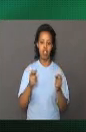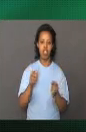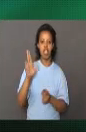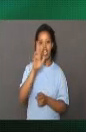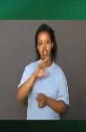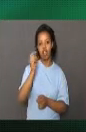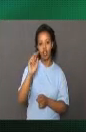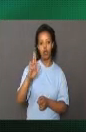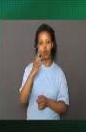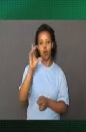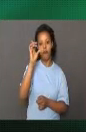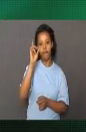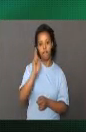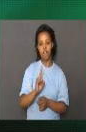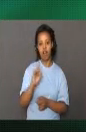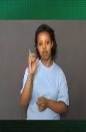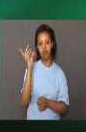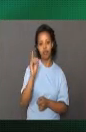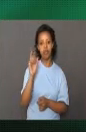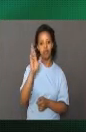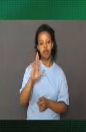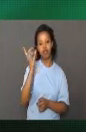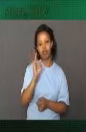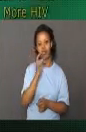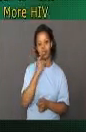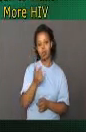anti-retroviral drugs to combat the virus.